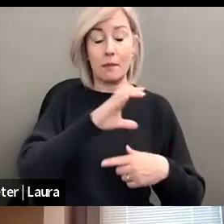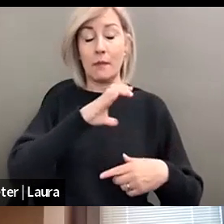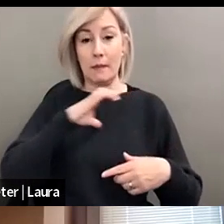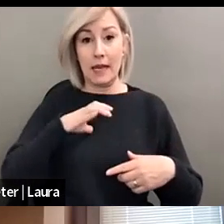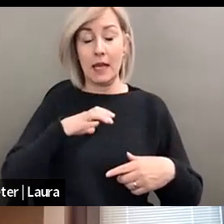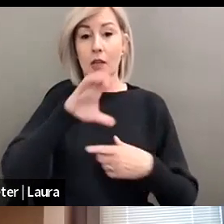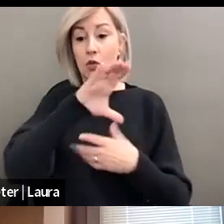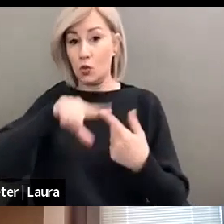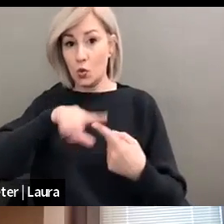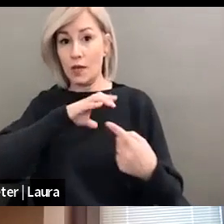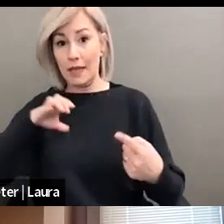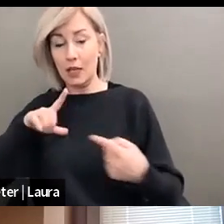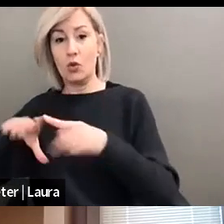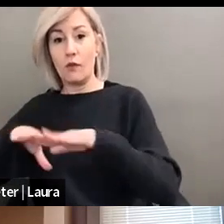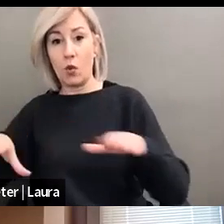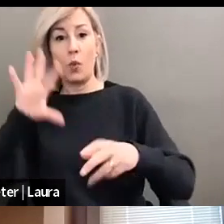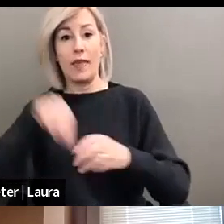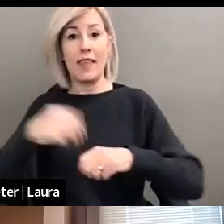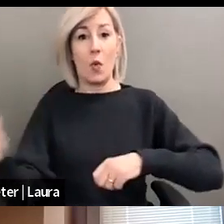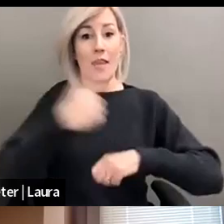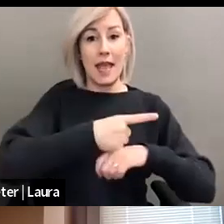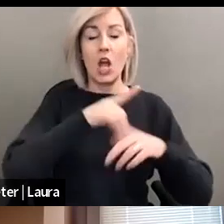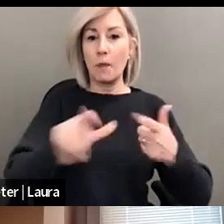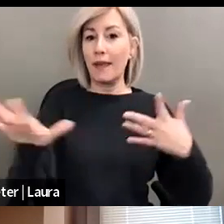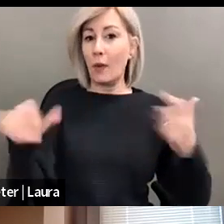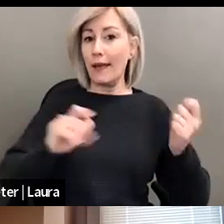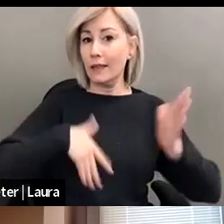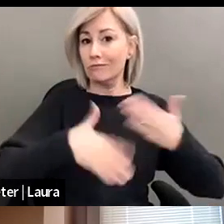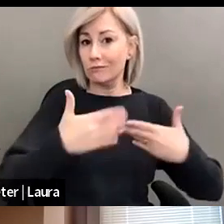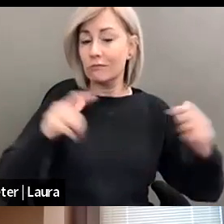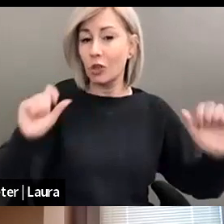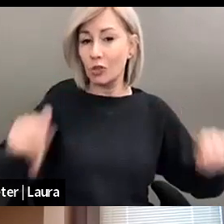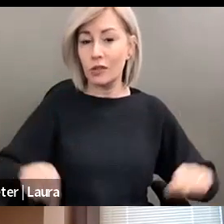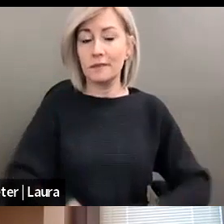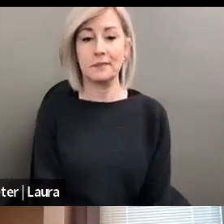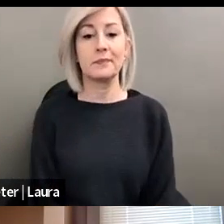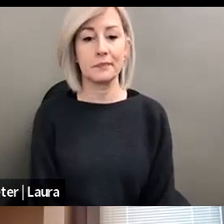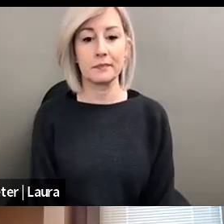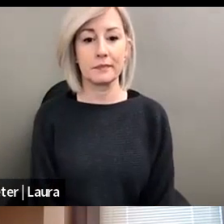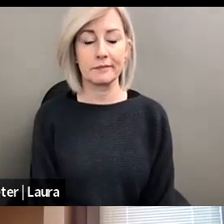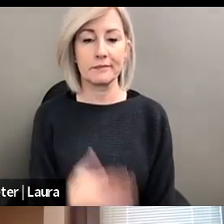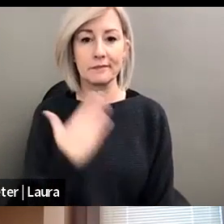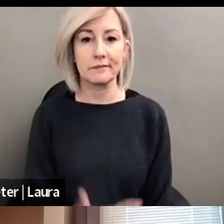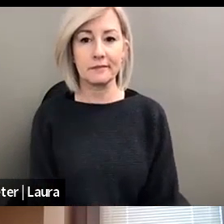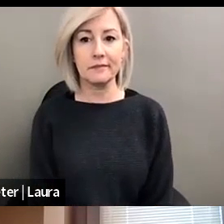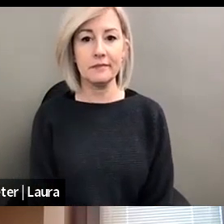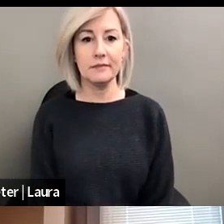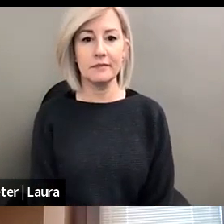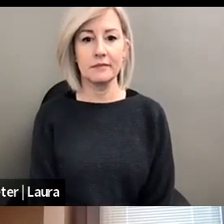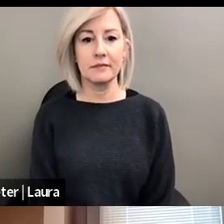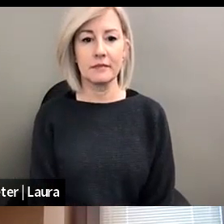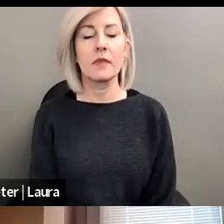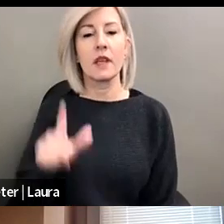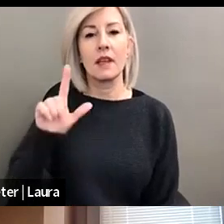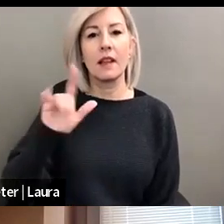in one day. So things could move very quickly if they needed to. So thank you. And we try not to do that.